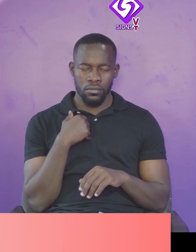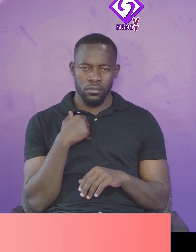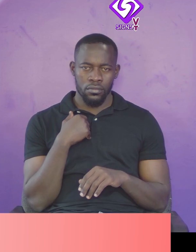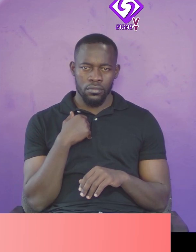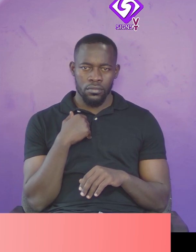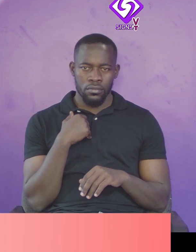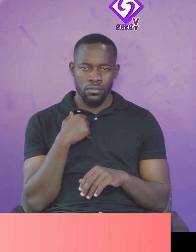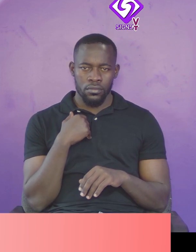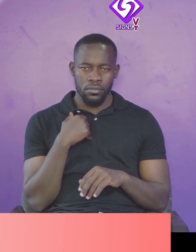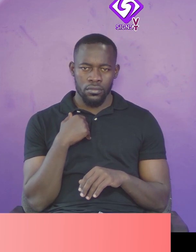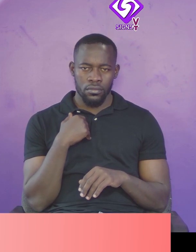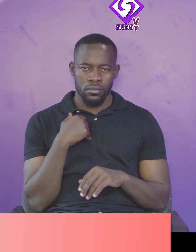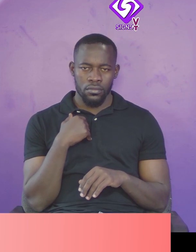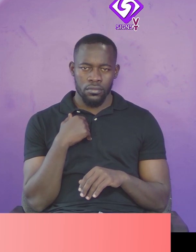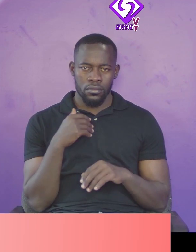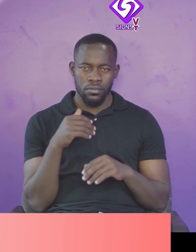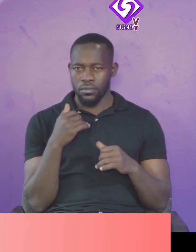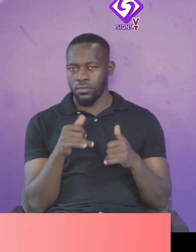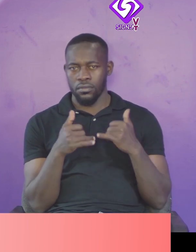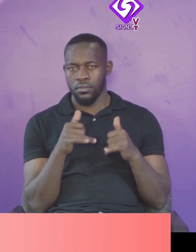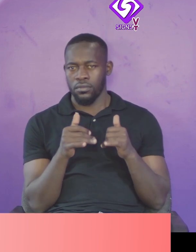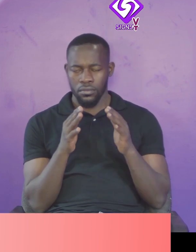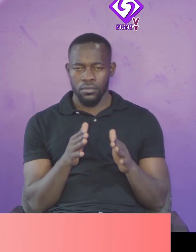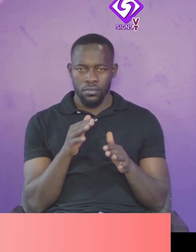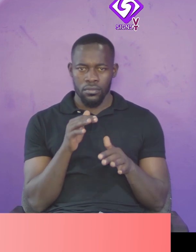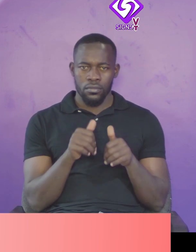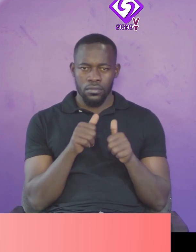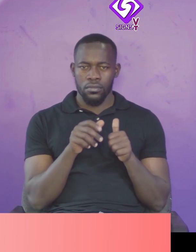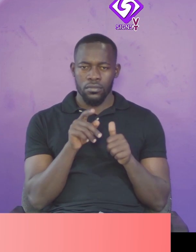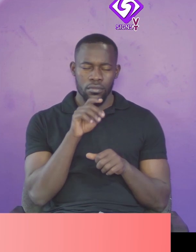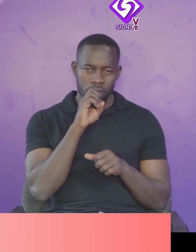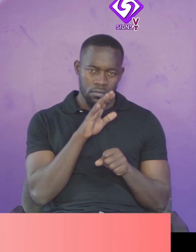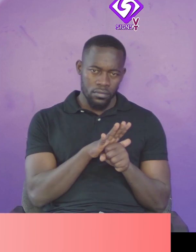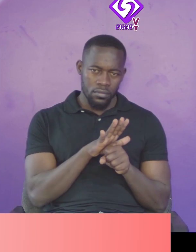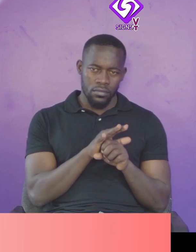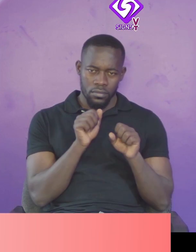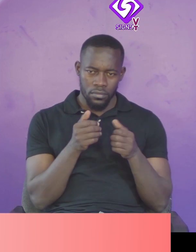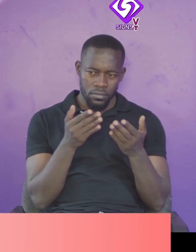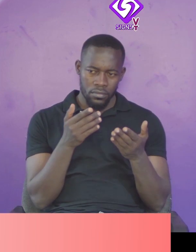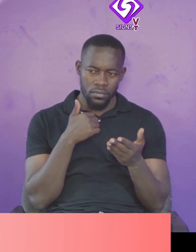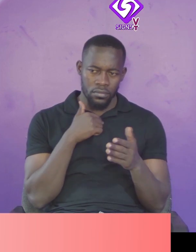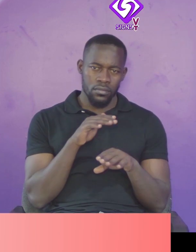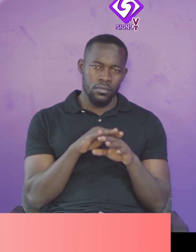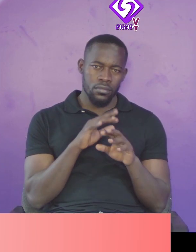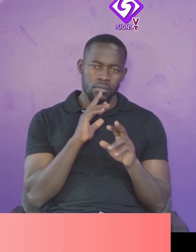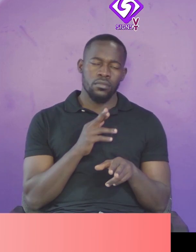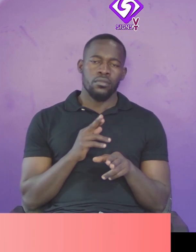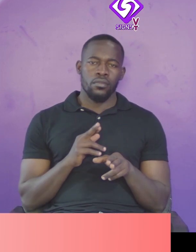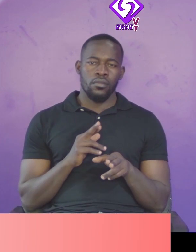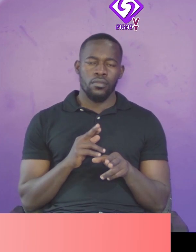are players that you are sure these are people that can give me some good results.